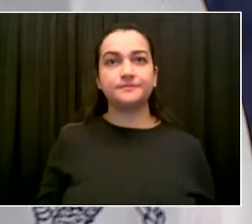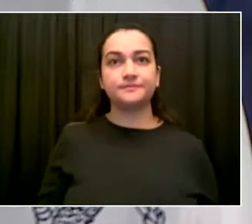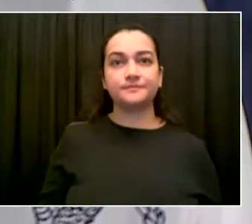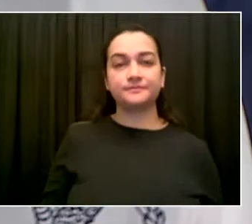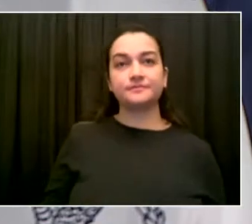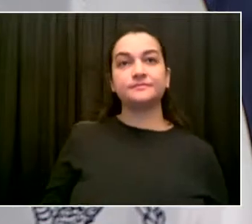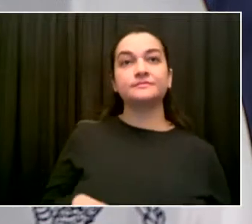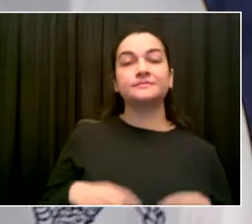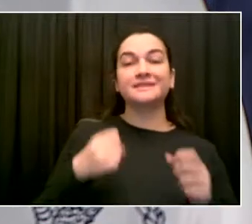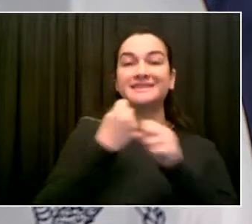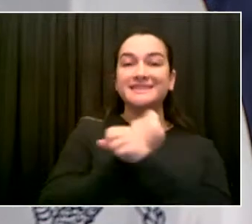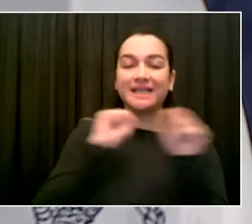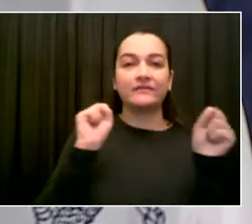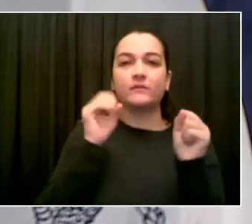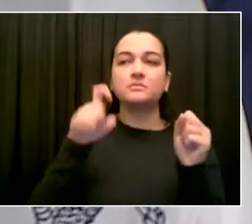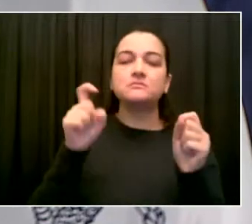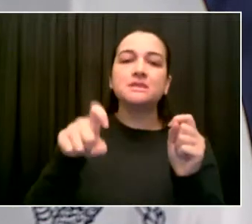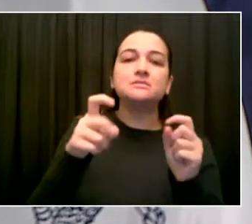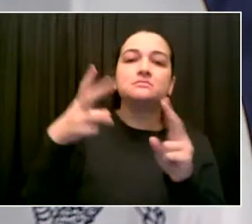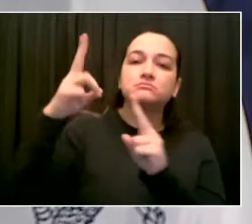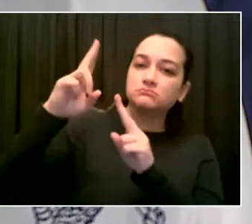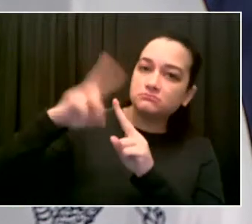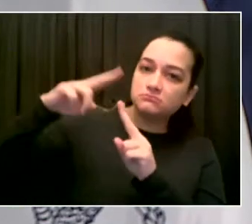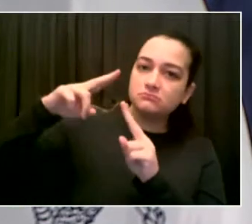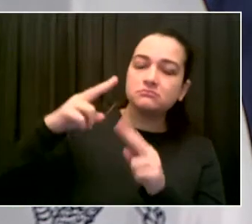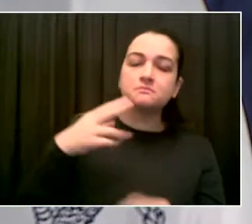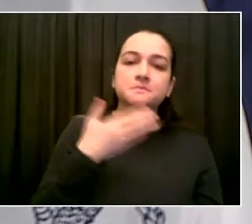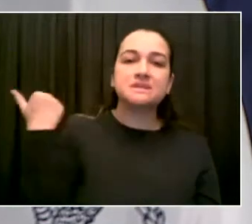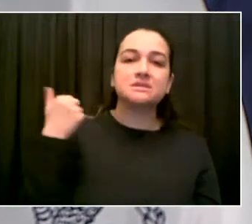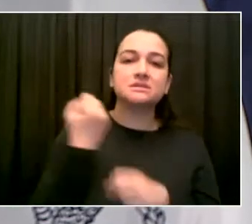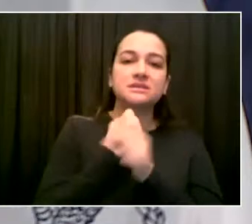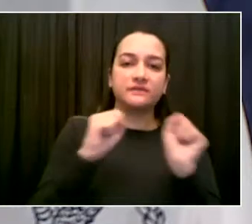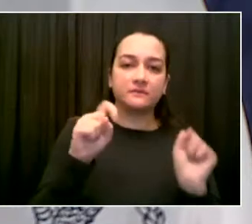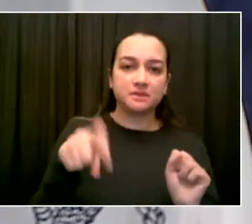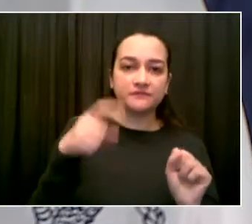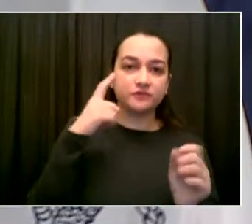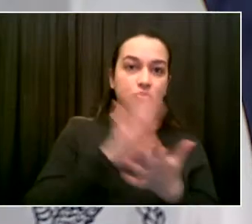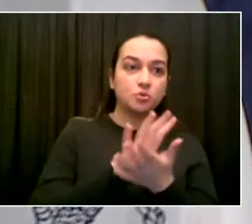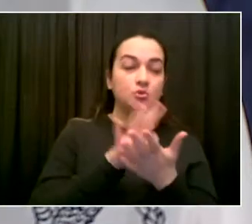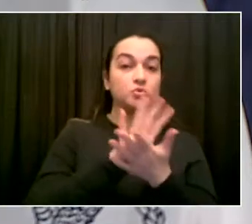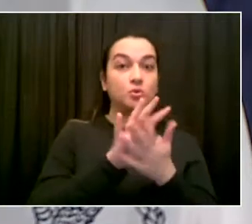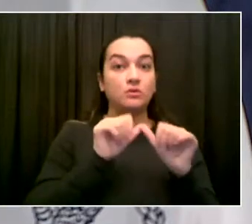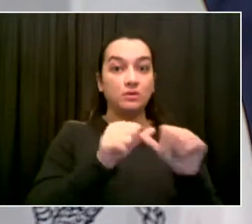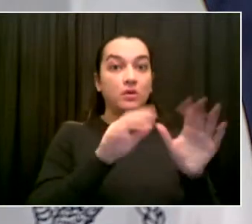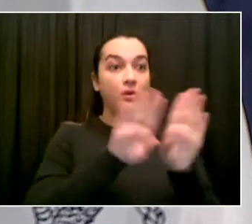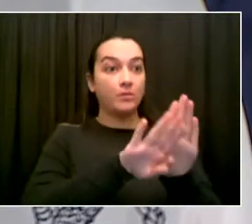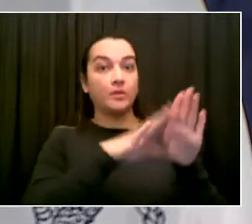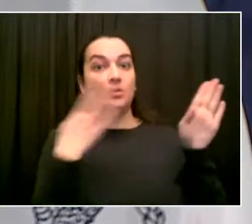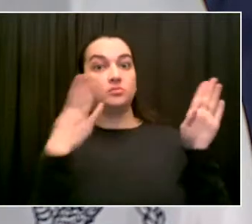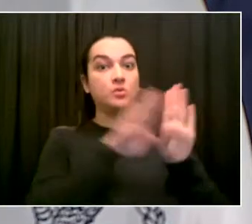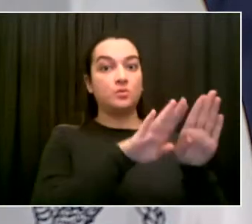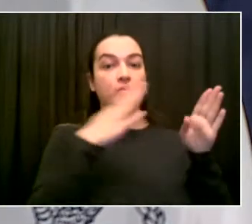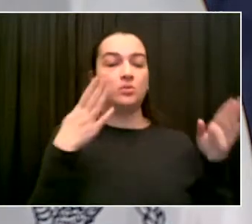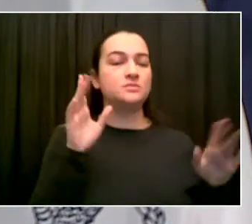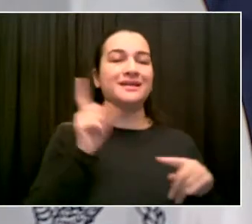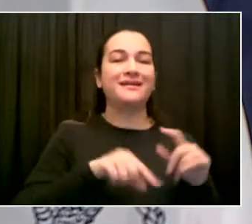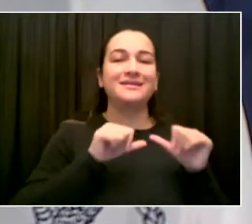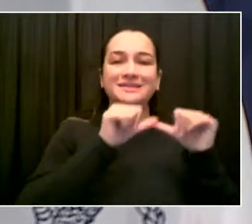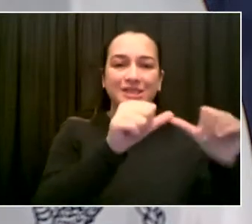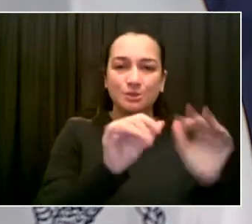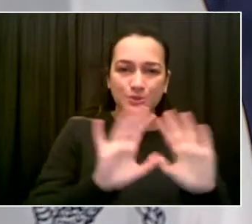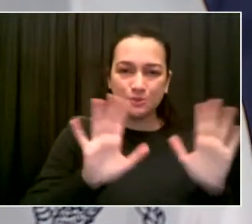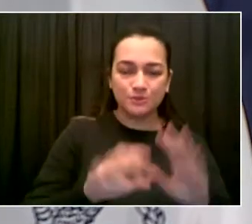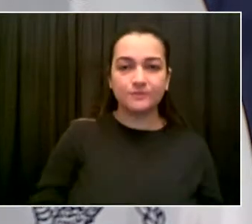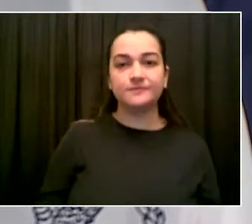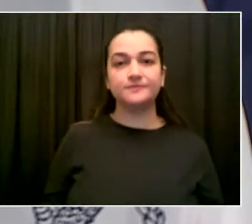way. Remember, we opened our public schools in this city when a few major cities dared to try. But we